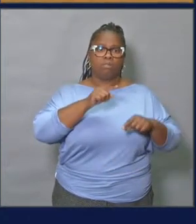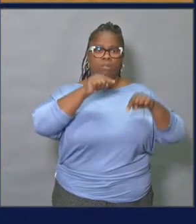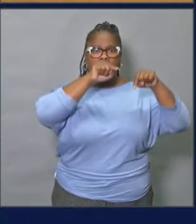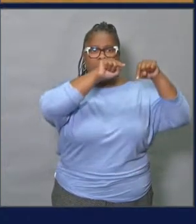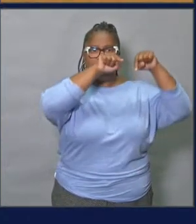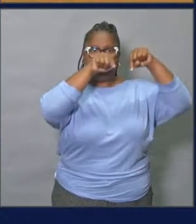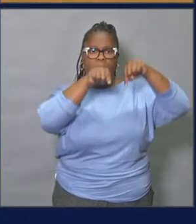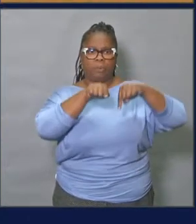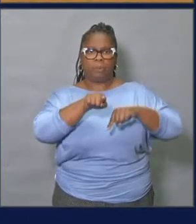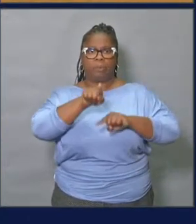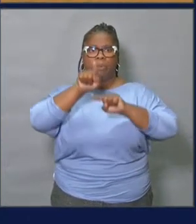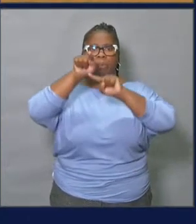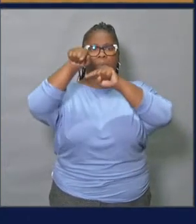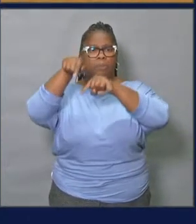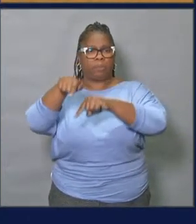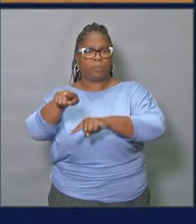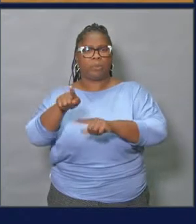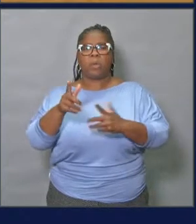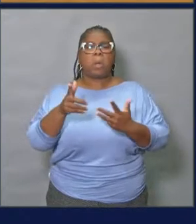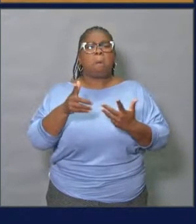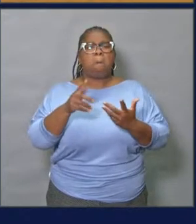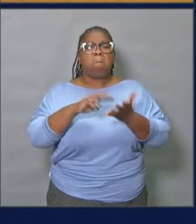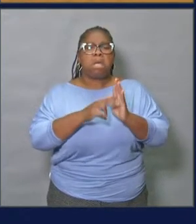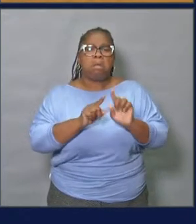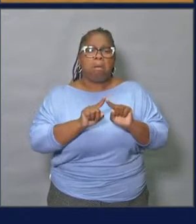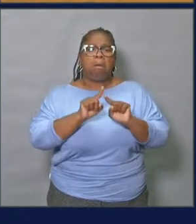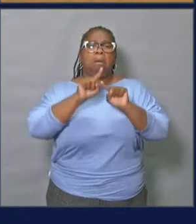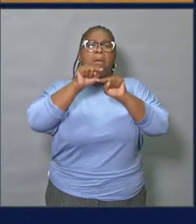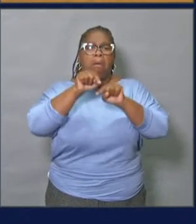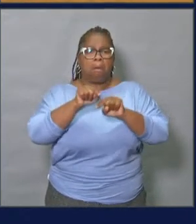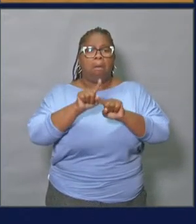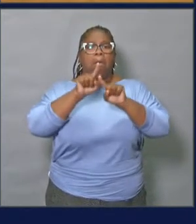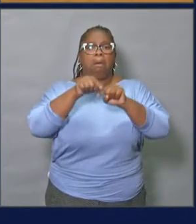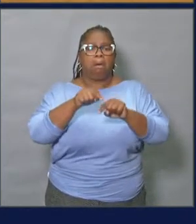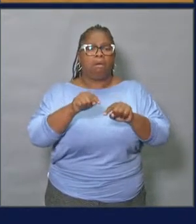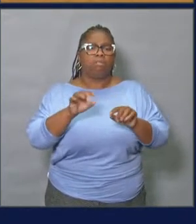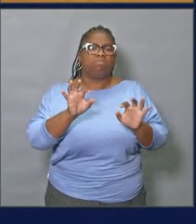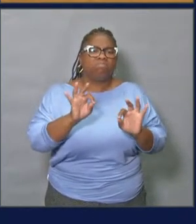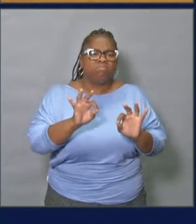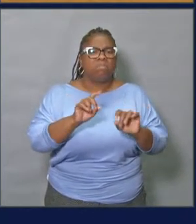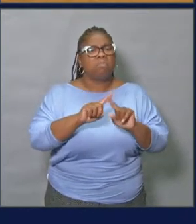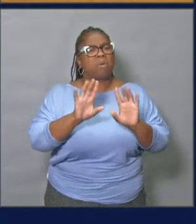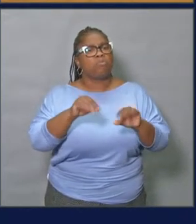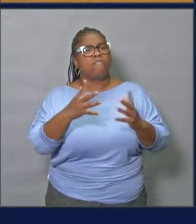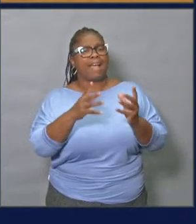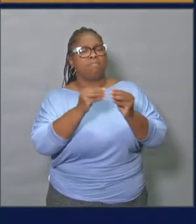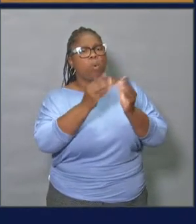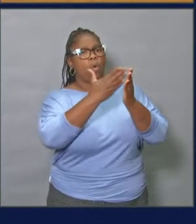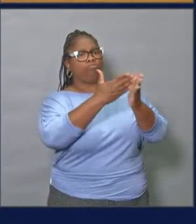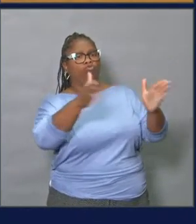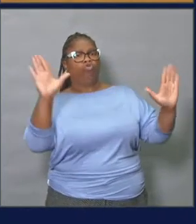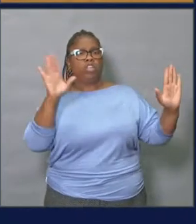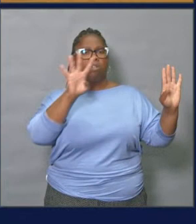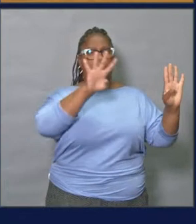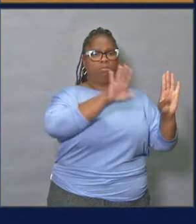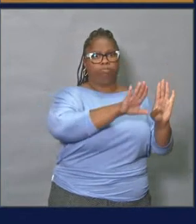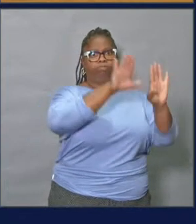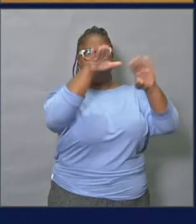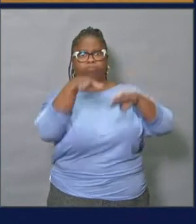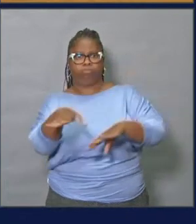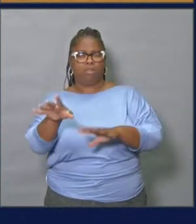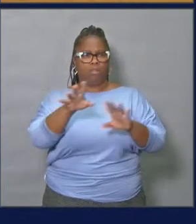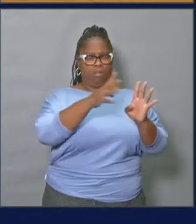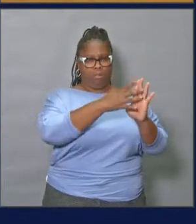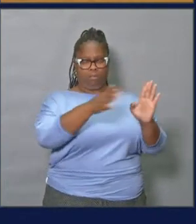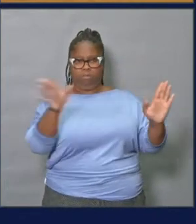worry so much about the little bits of ups and downs, and it does show a clearer picture of what are the trends. But this data